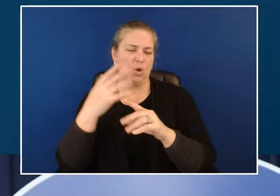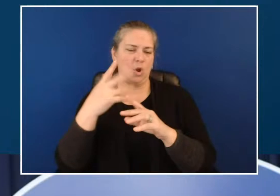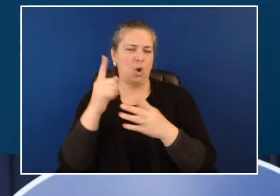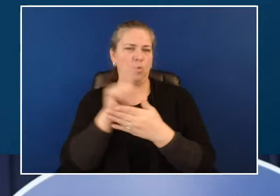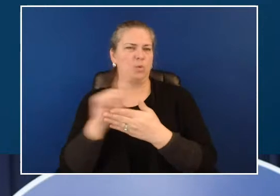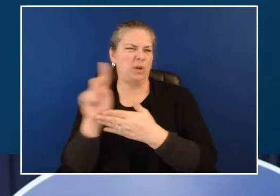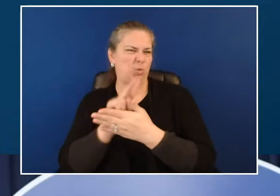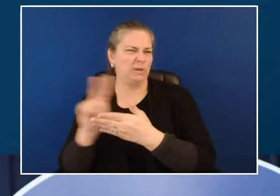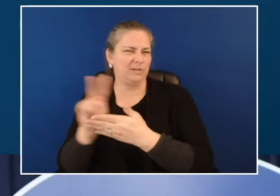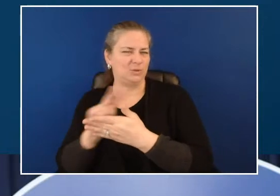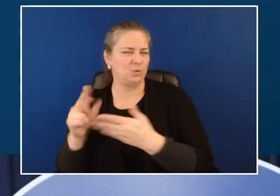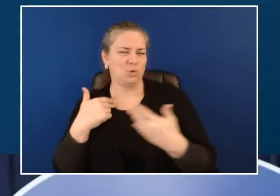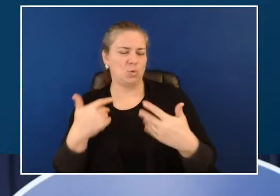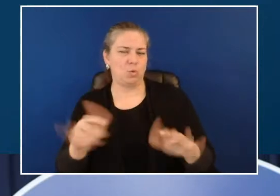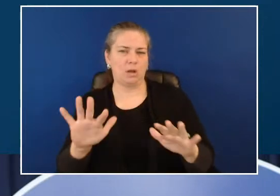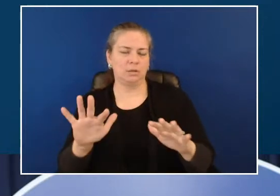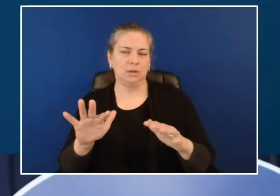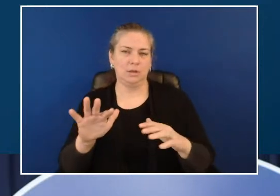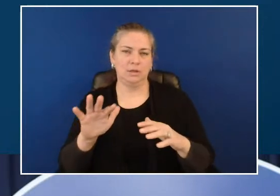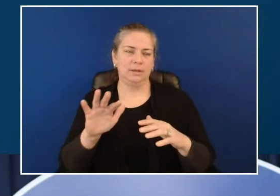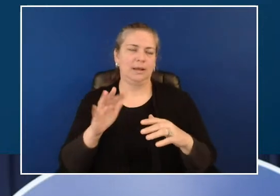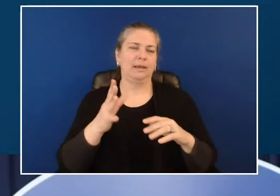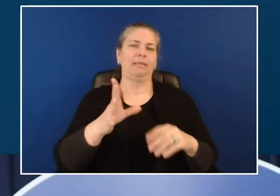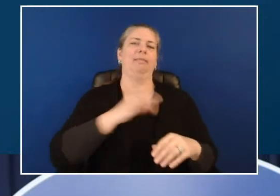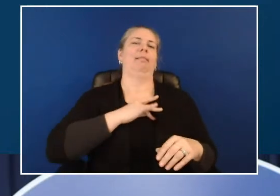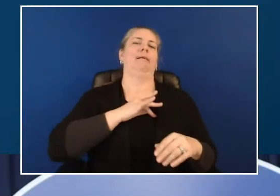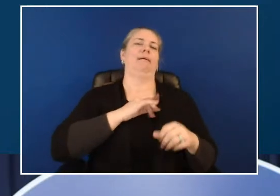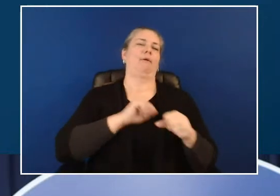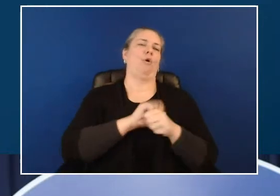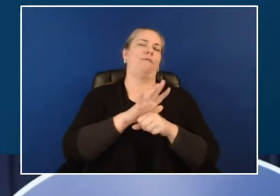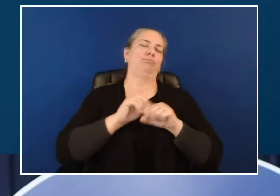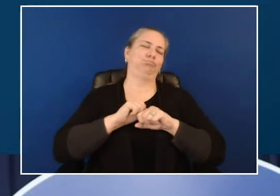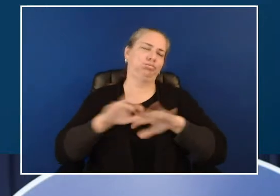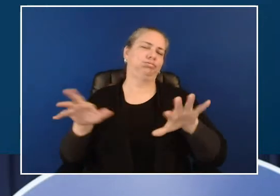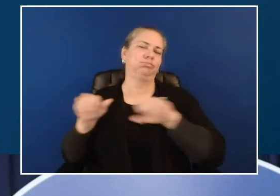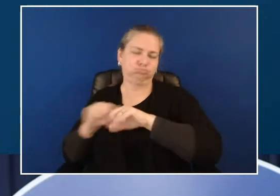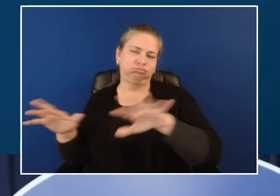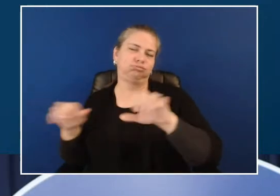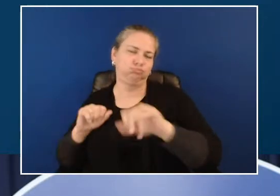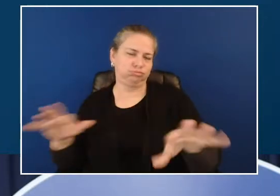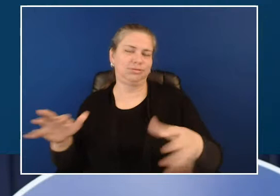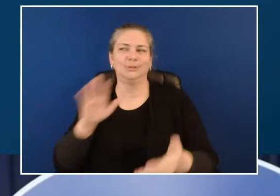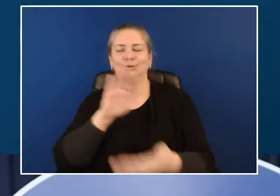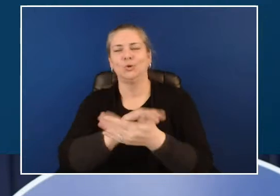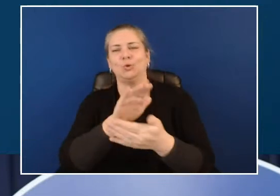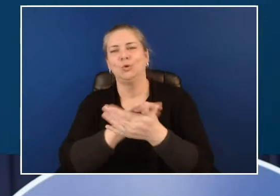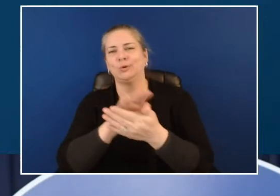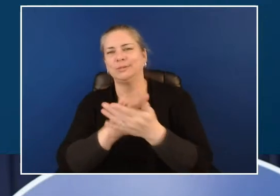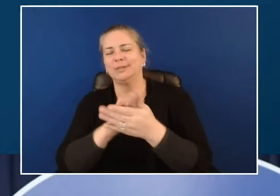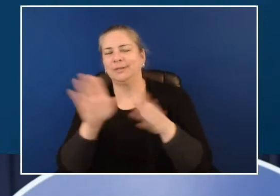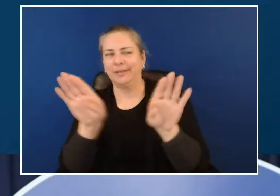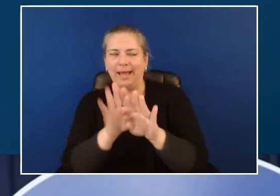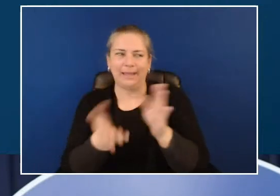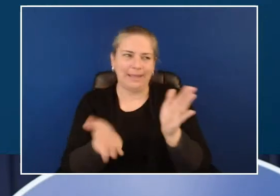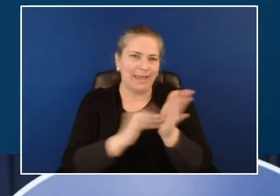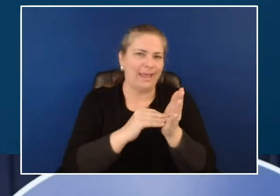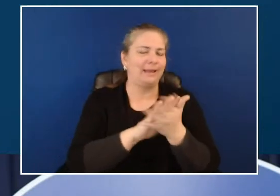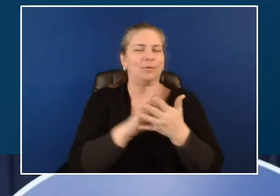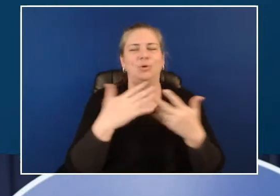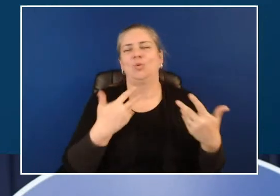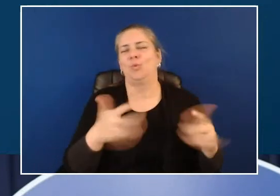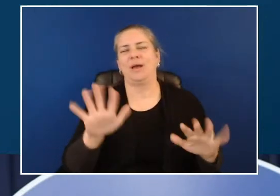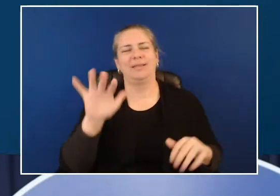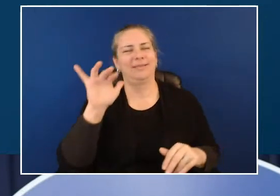up catching COVID and we don't end up with things like schools that can't be open for a couple of days because we just